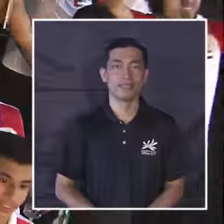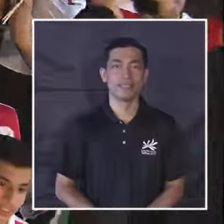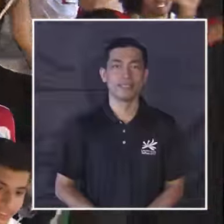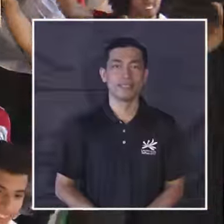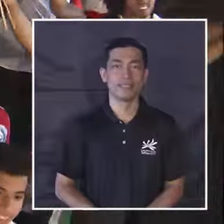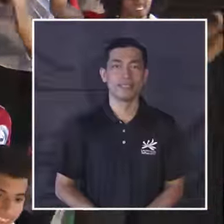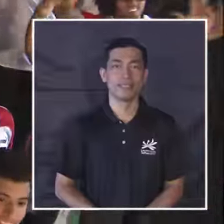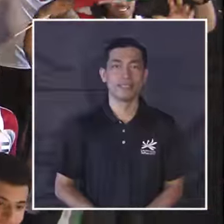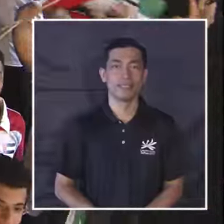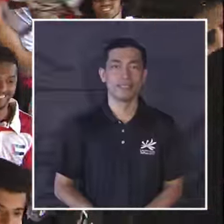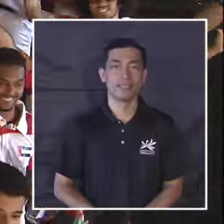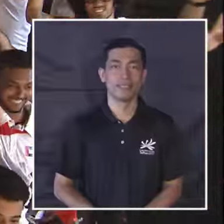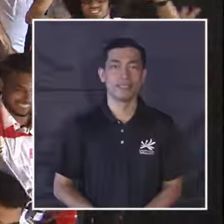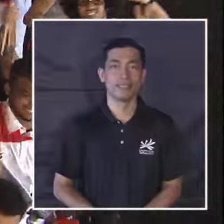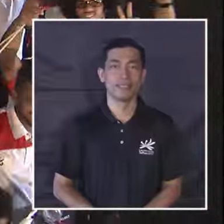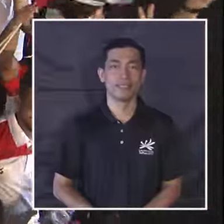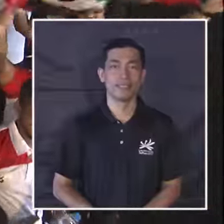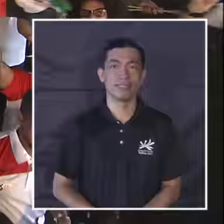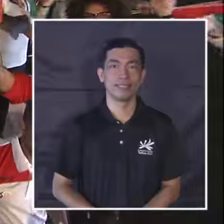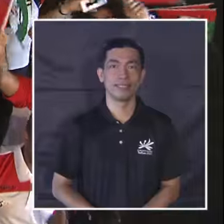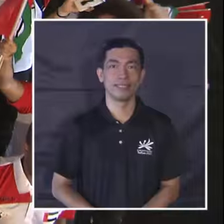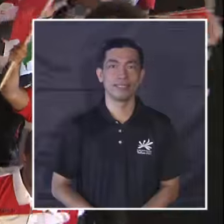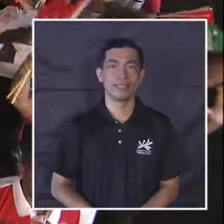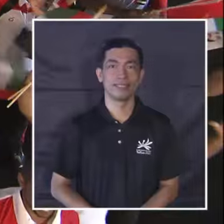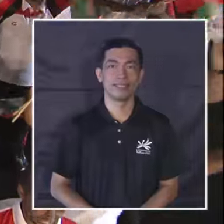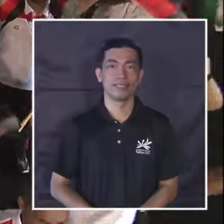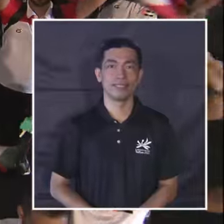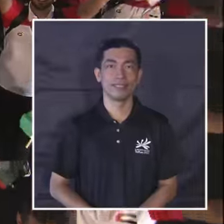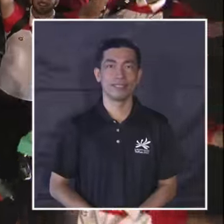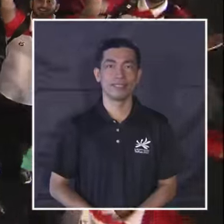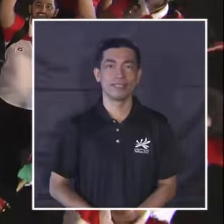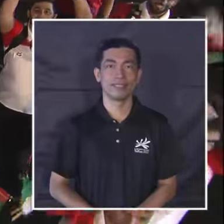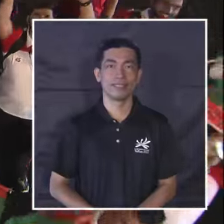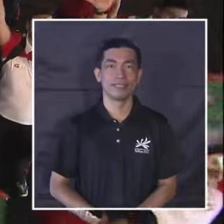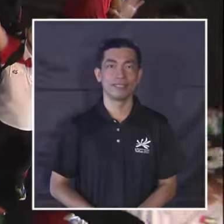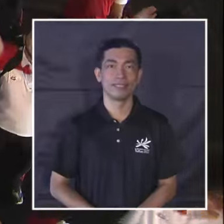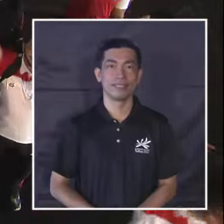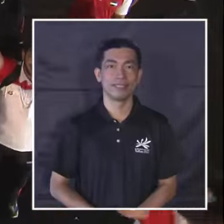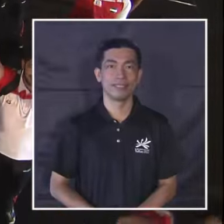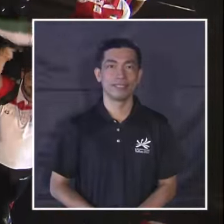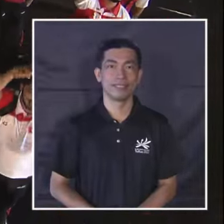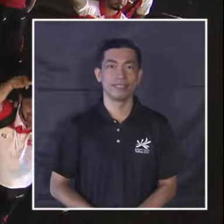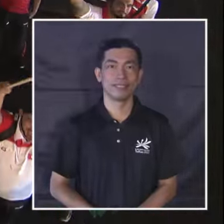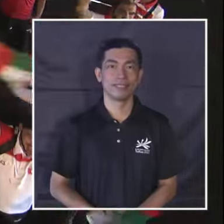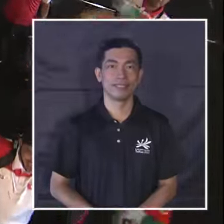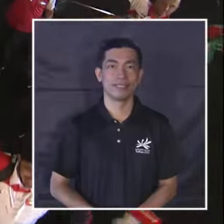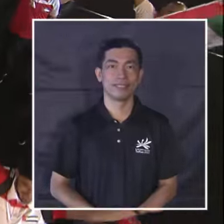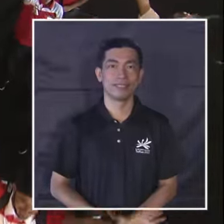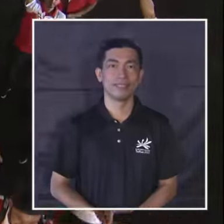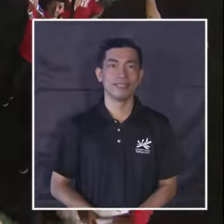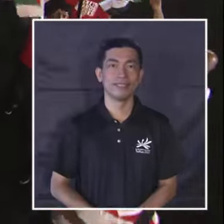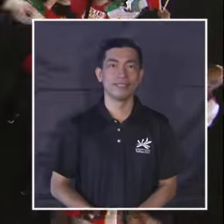But we would still like to give you a warm welcome from the organizing committee.